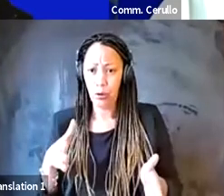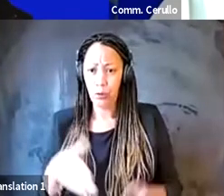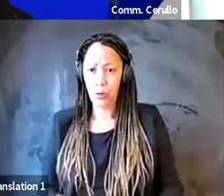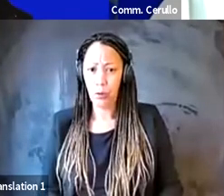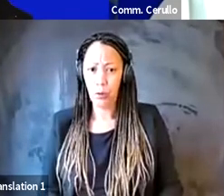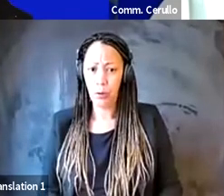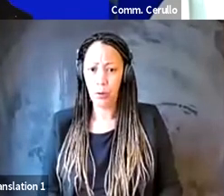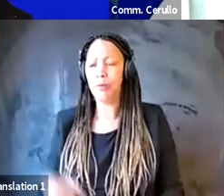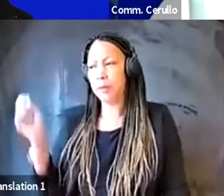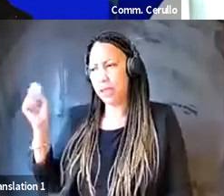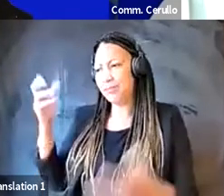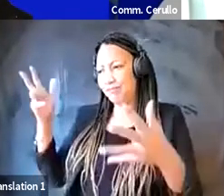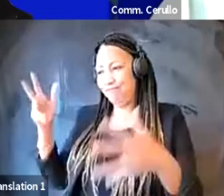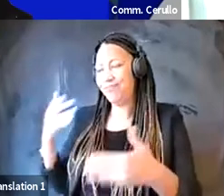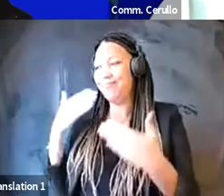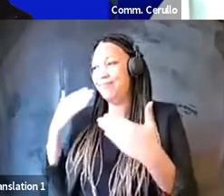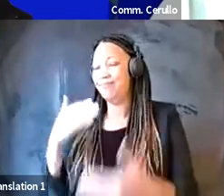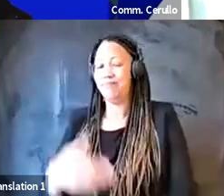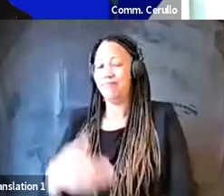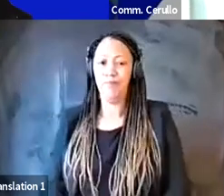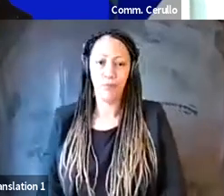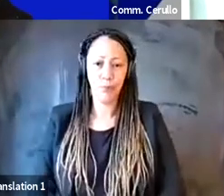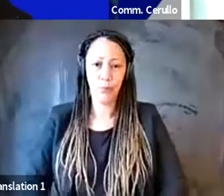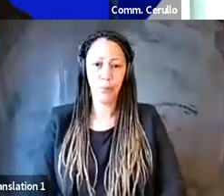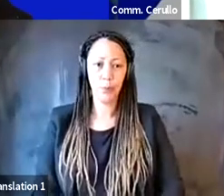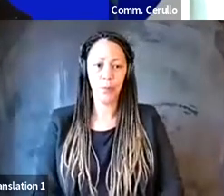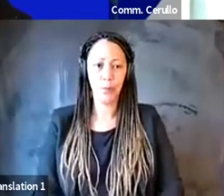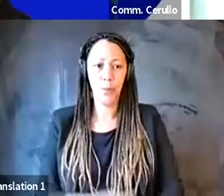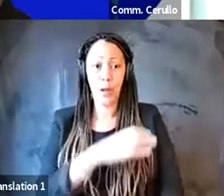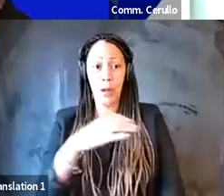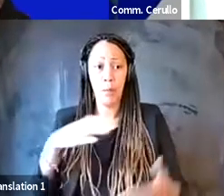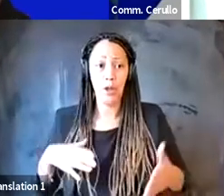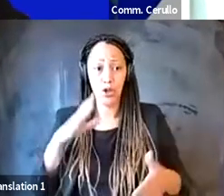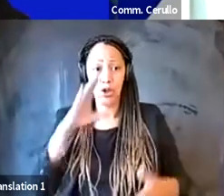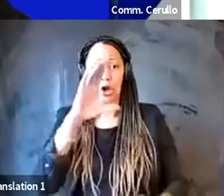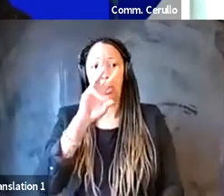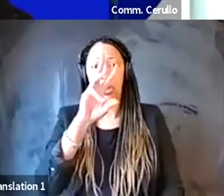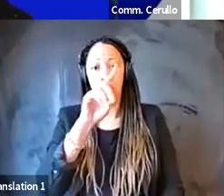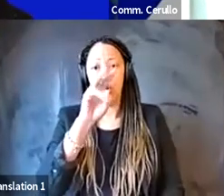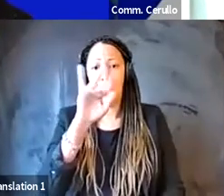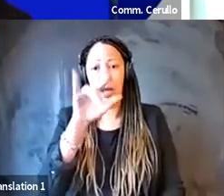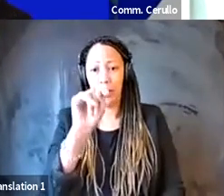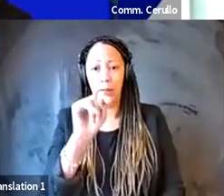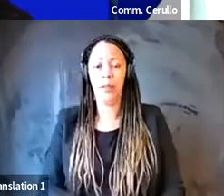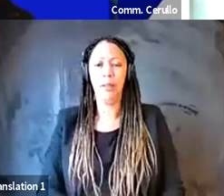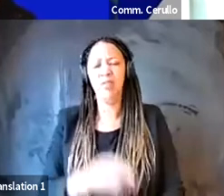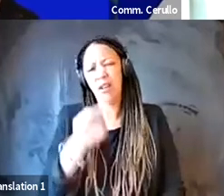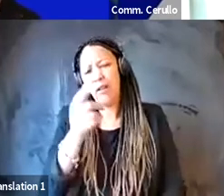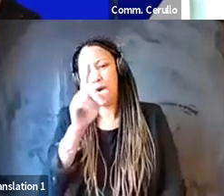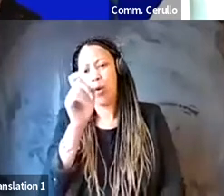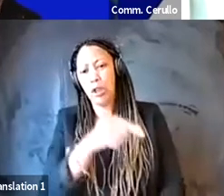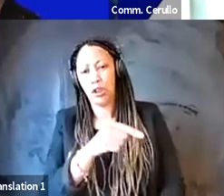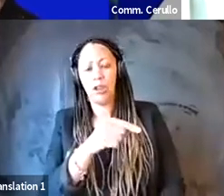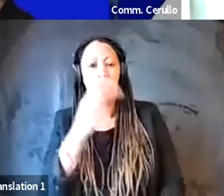Yes, I'm done. Thank you. Thank you. Commissioner Dweck. Thank you. Couple of questions. I'm looking at the